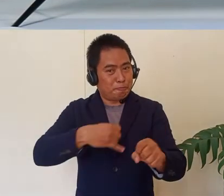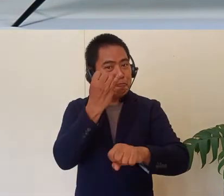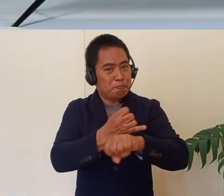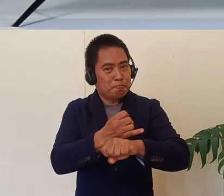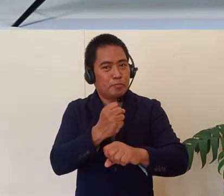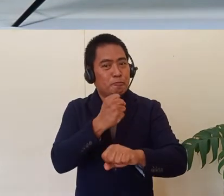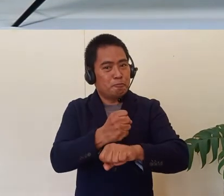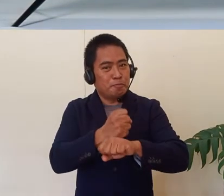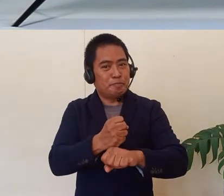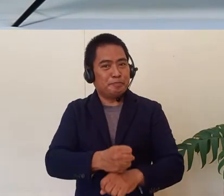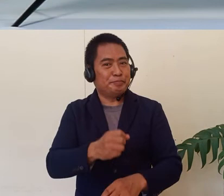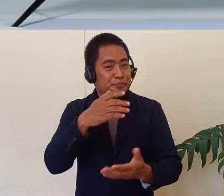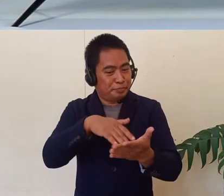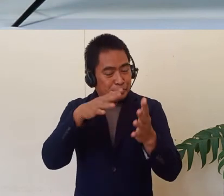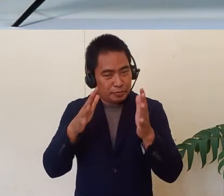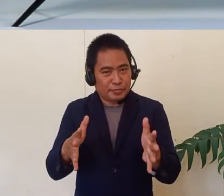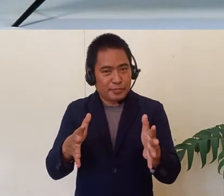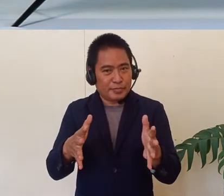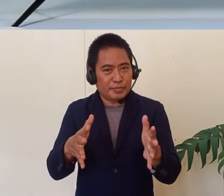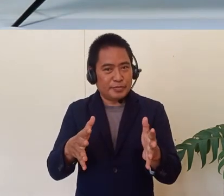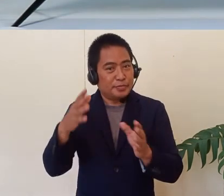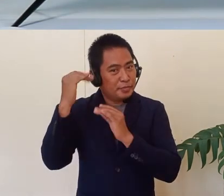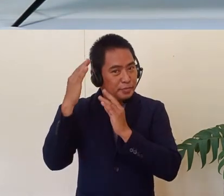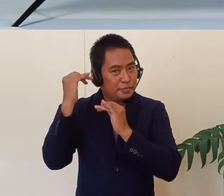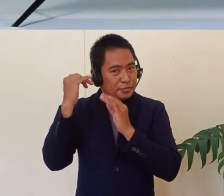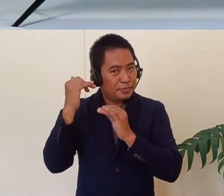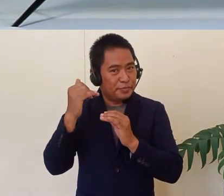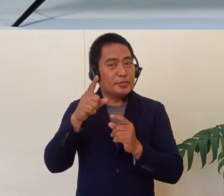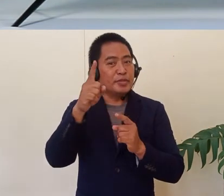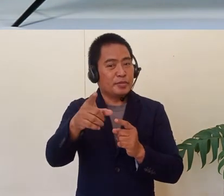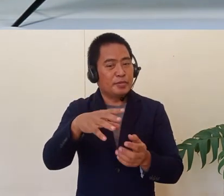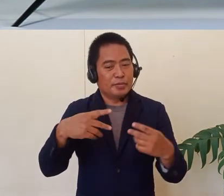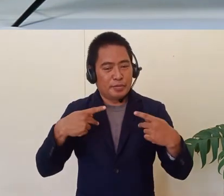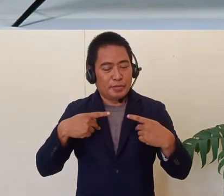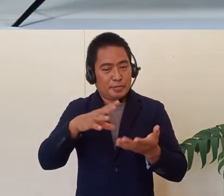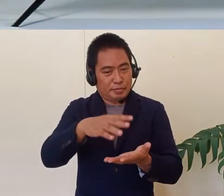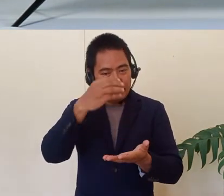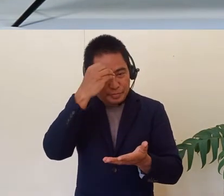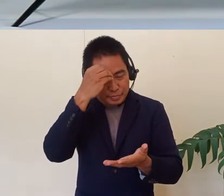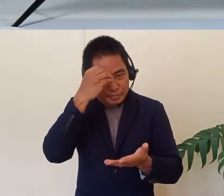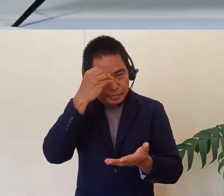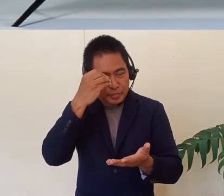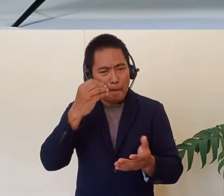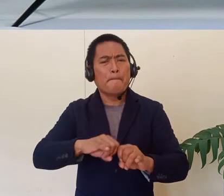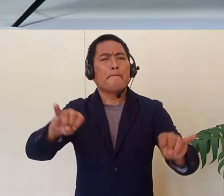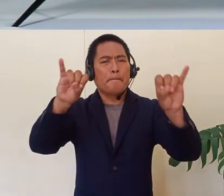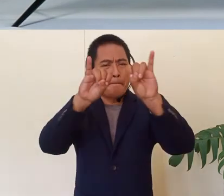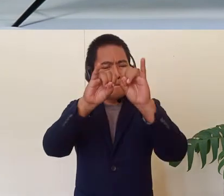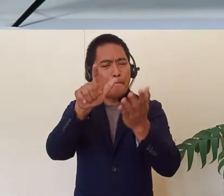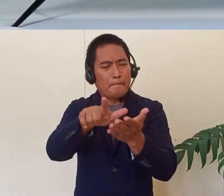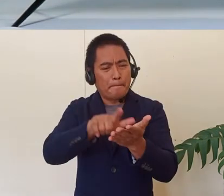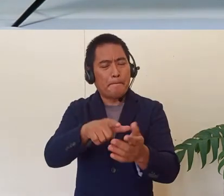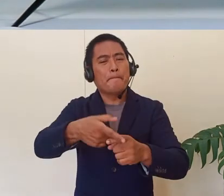have learned an interesting lesson from our discussion today, and may this help you in